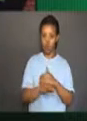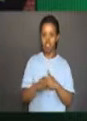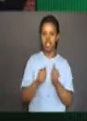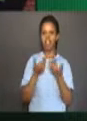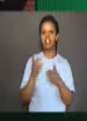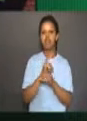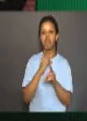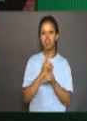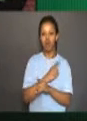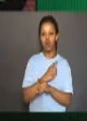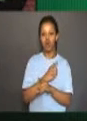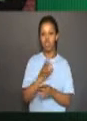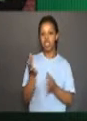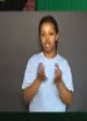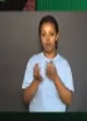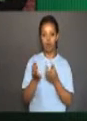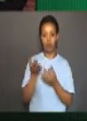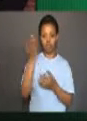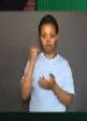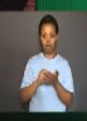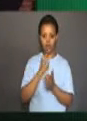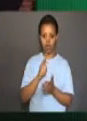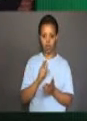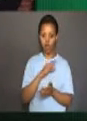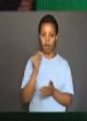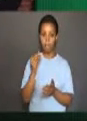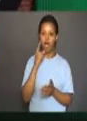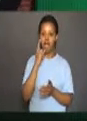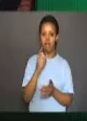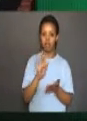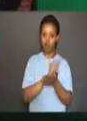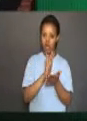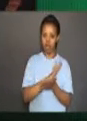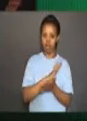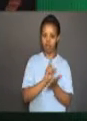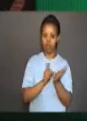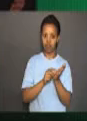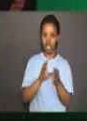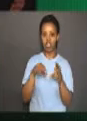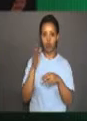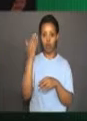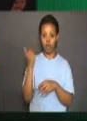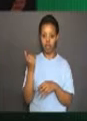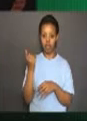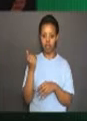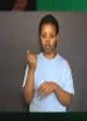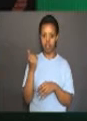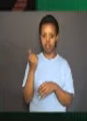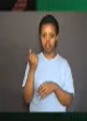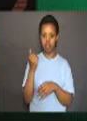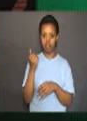made. He published a paper called Philosophie zoologique,